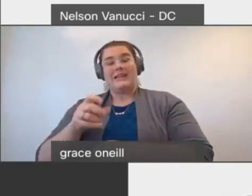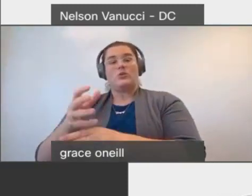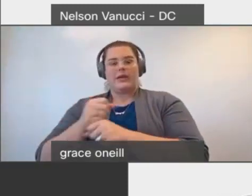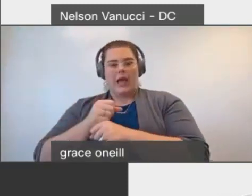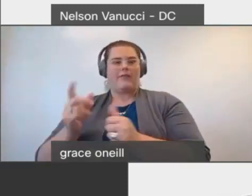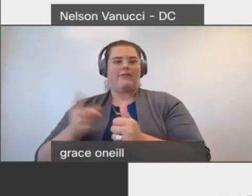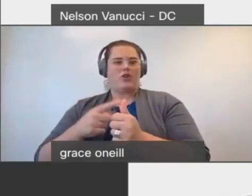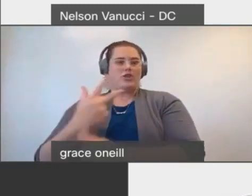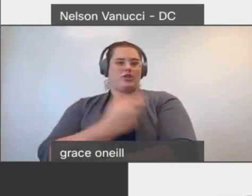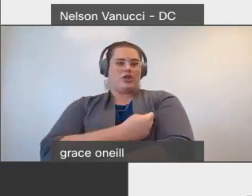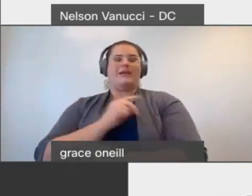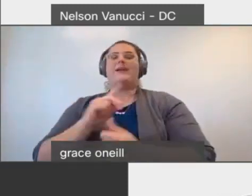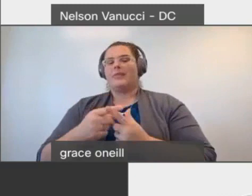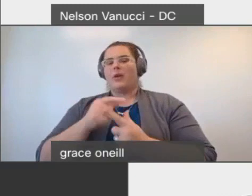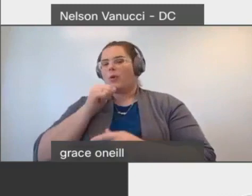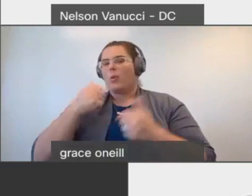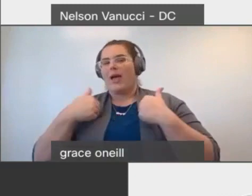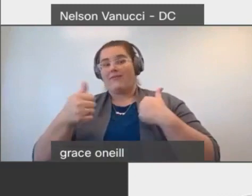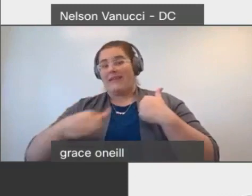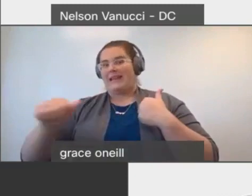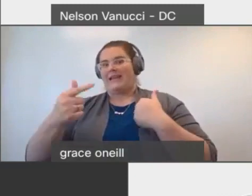that we don't have any of these gaps.